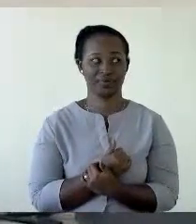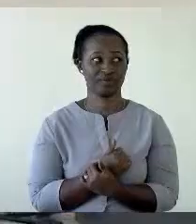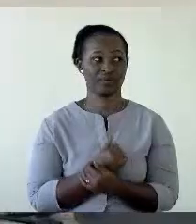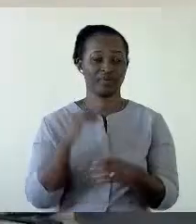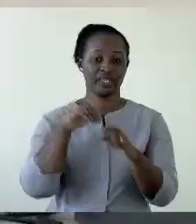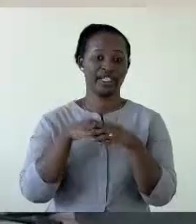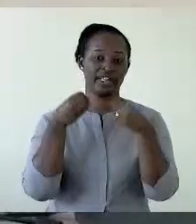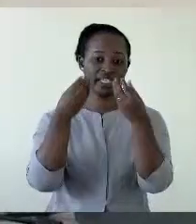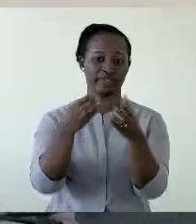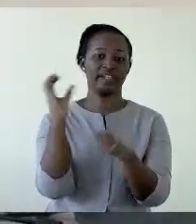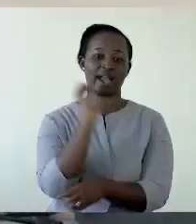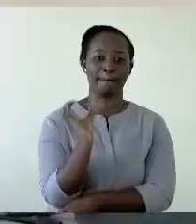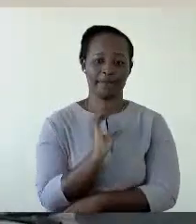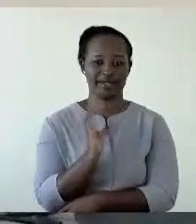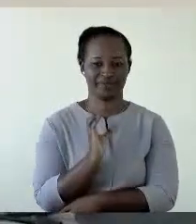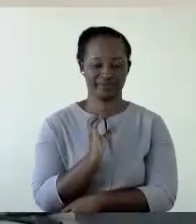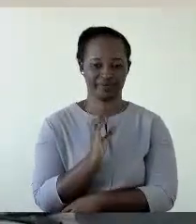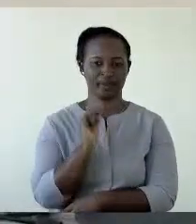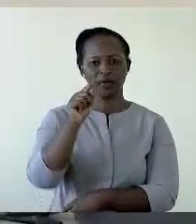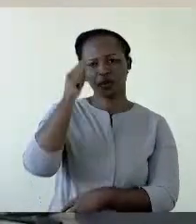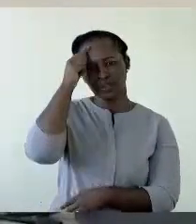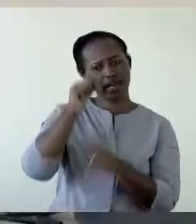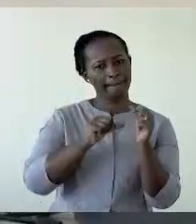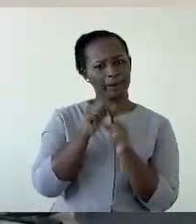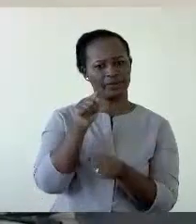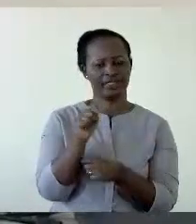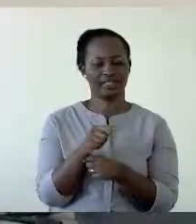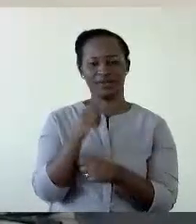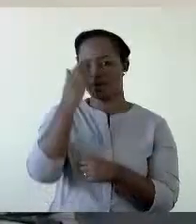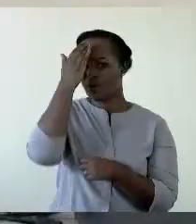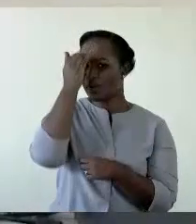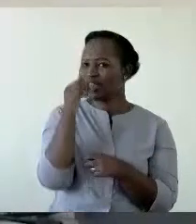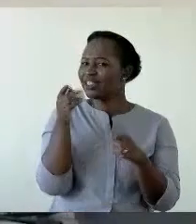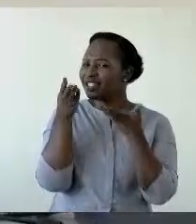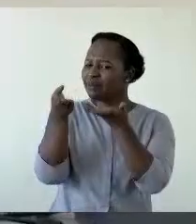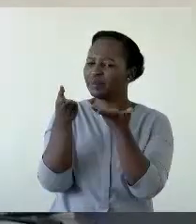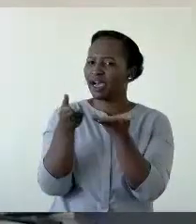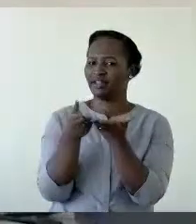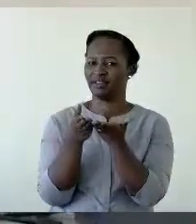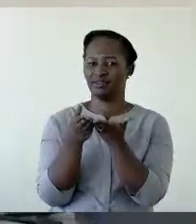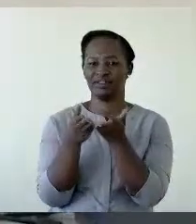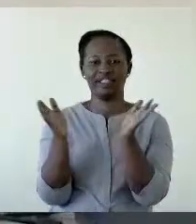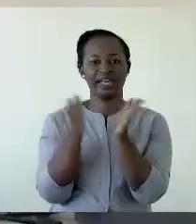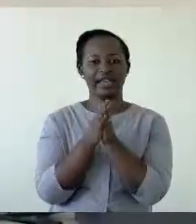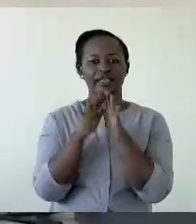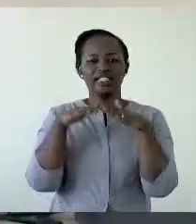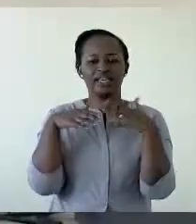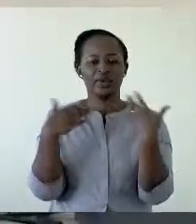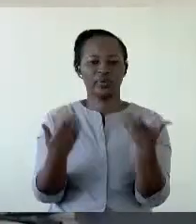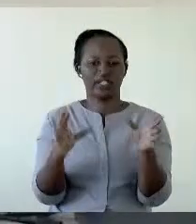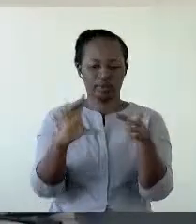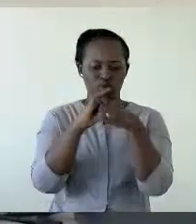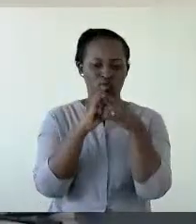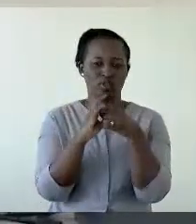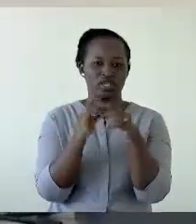in a given company? You think about it. Why is it like that? And how is it